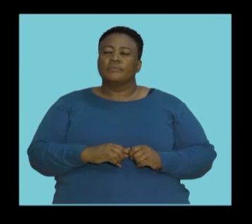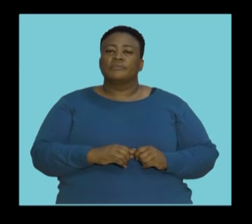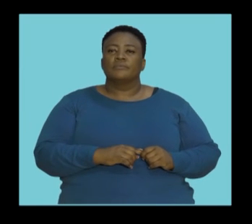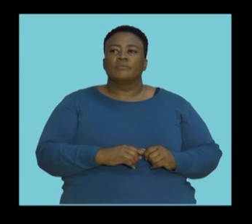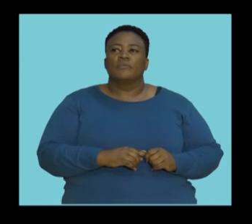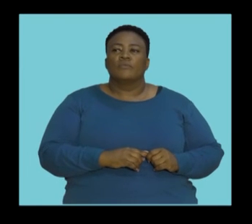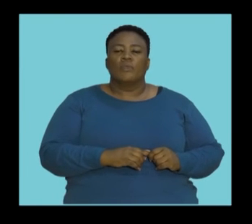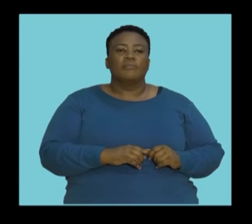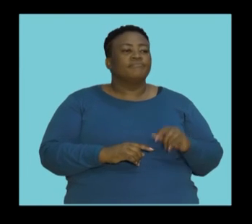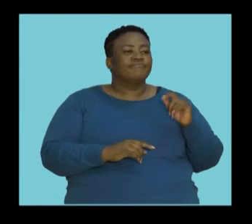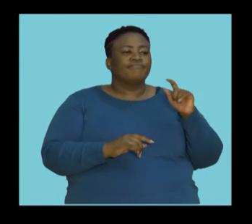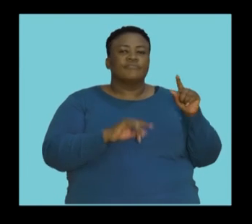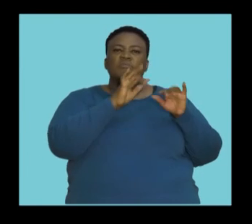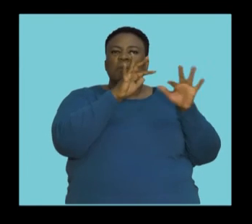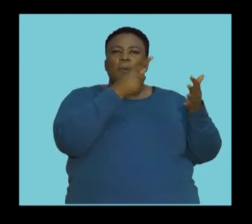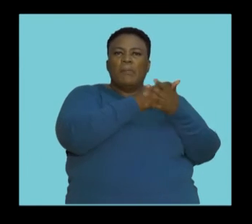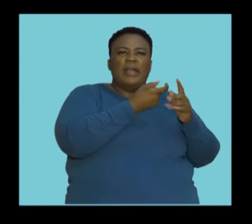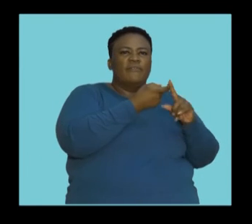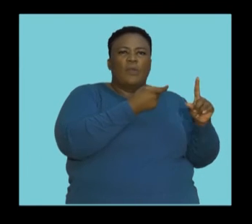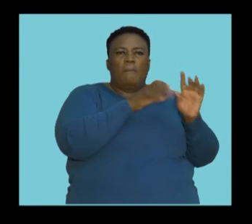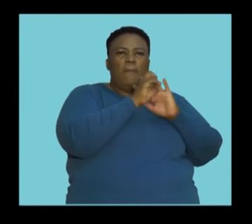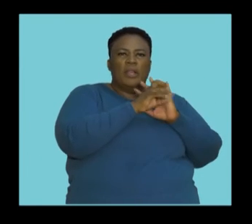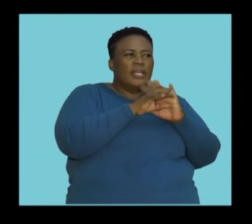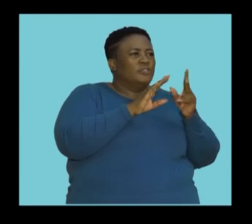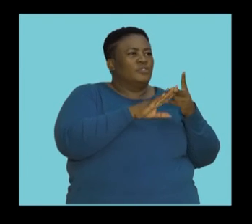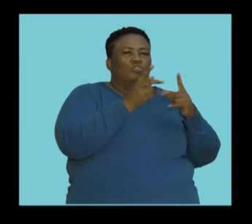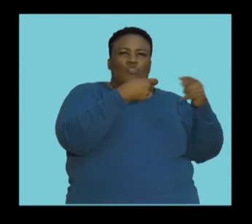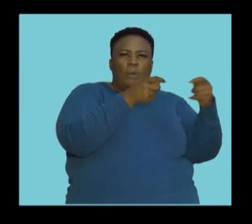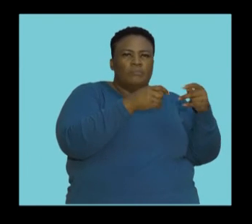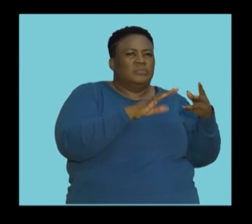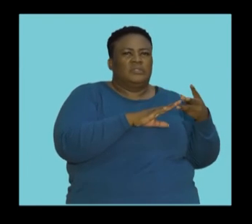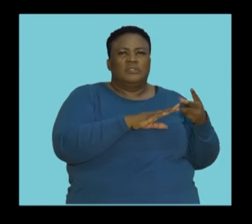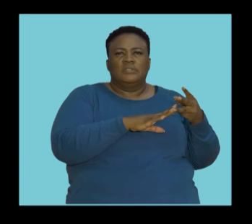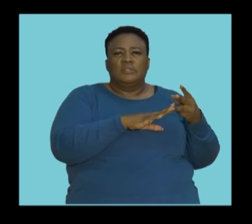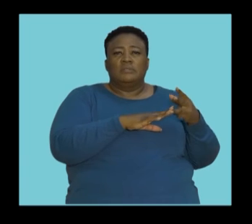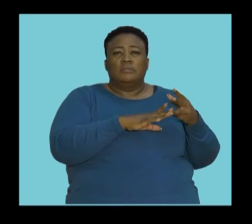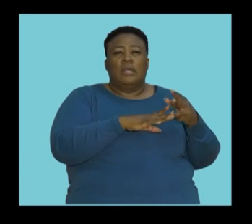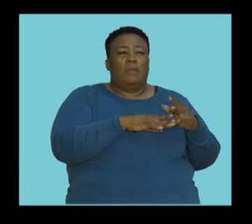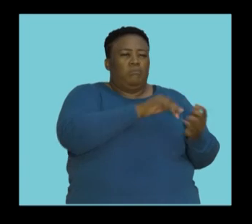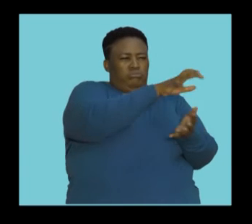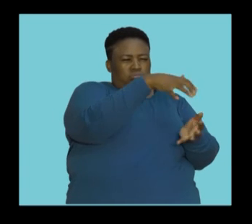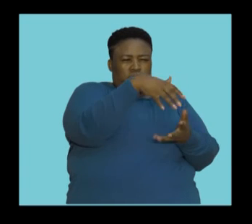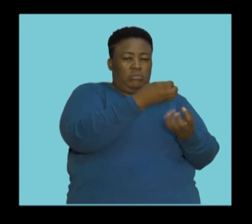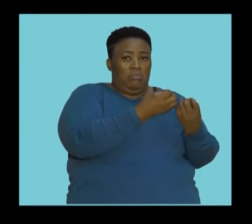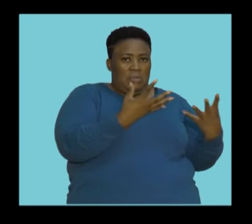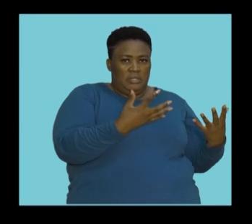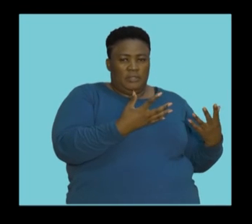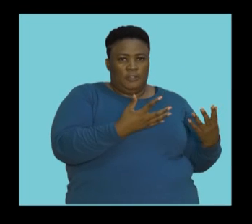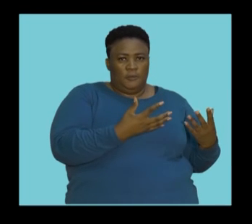in developed regions, people buy food from markets, they buy them from shops and supermarkets, often in